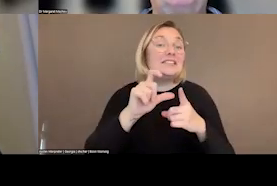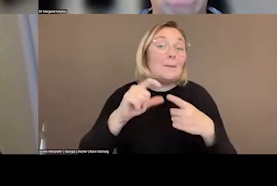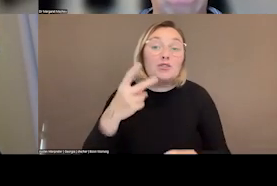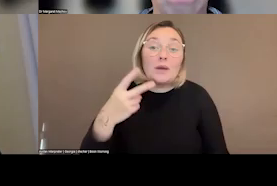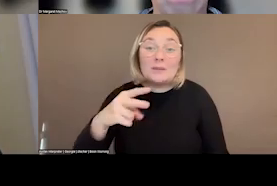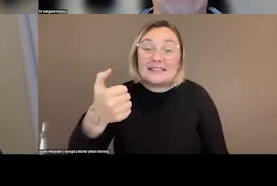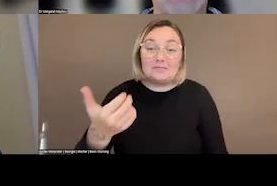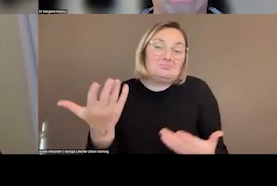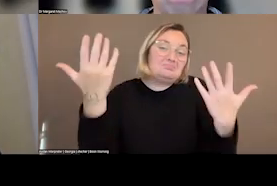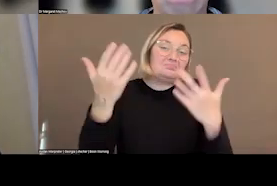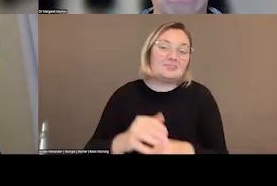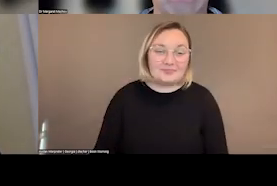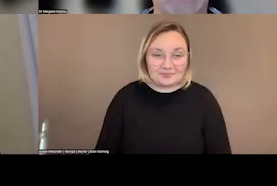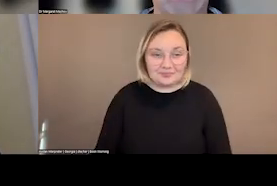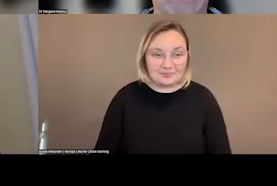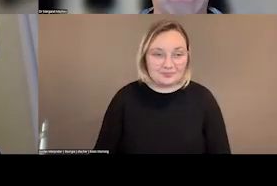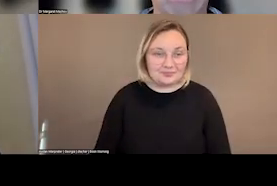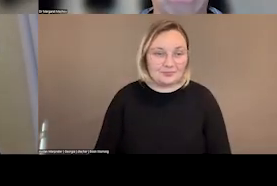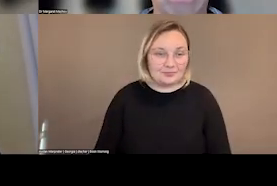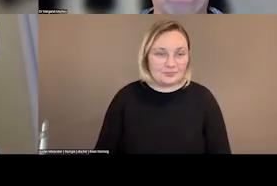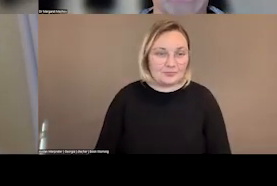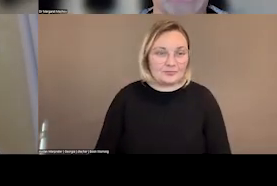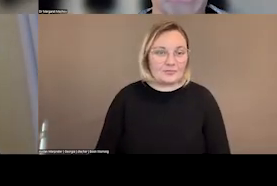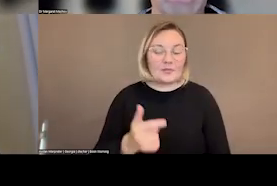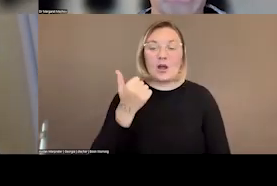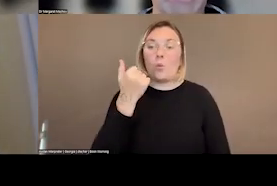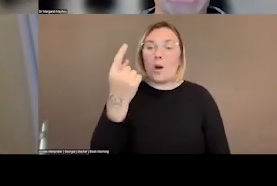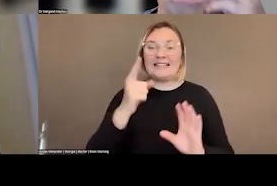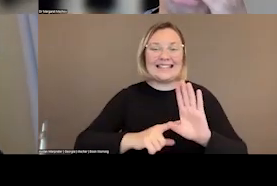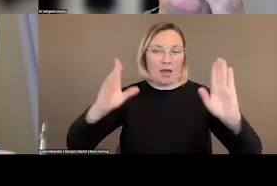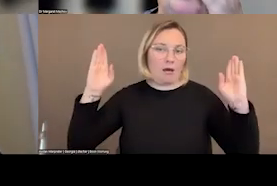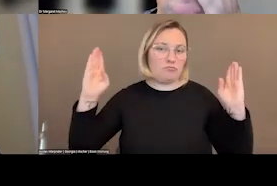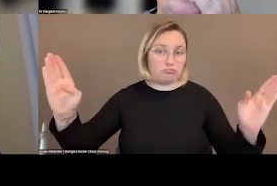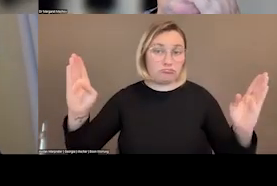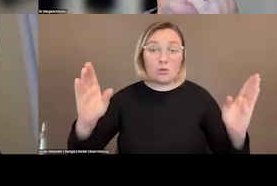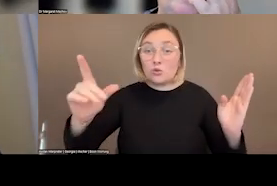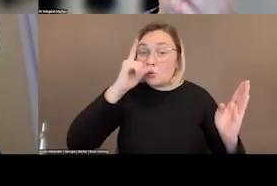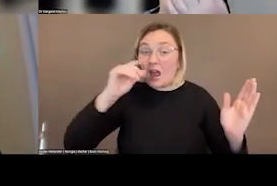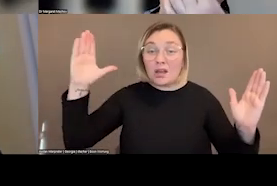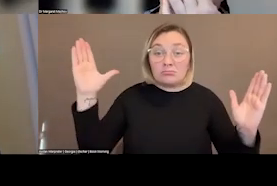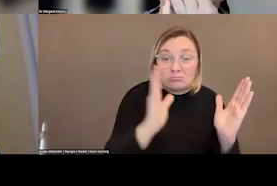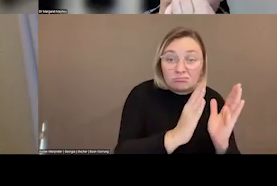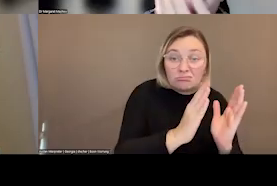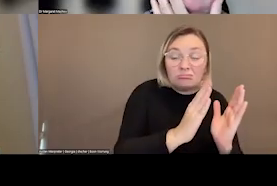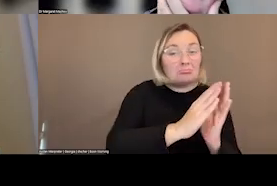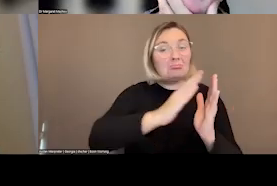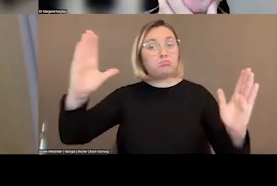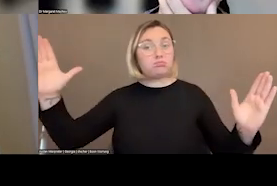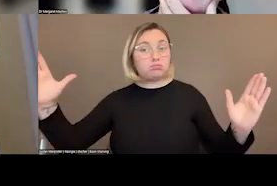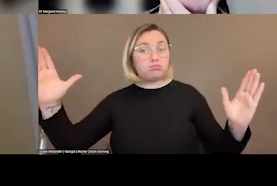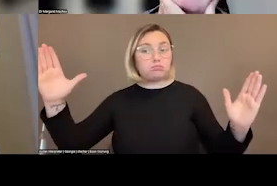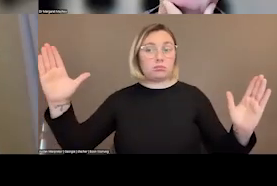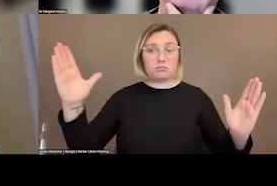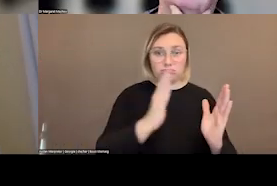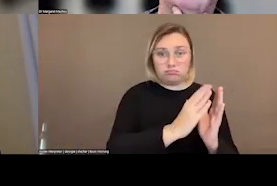Yep. So I've given a year here. You can go for less than a year, and you also can go for